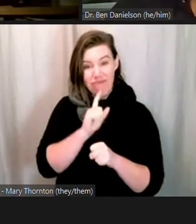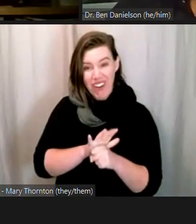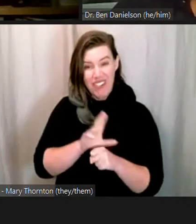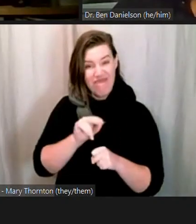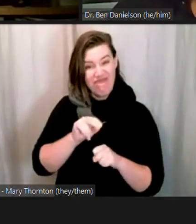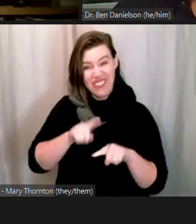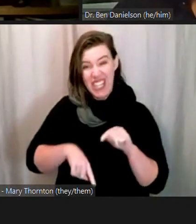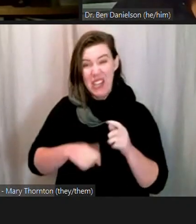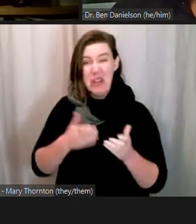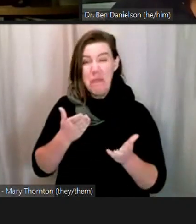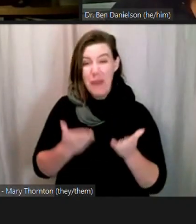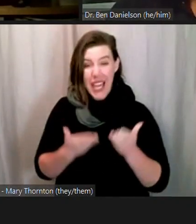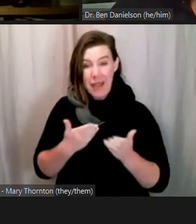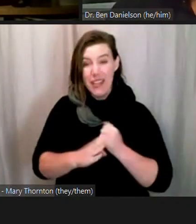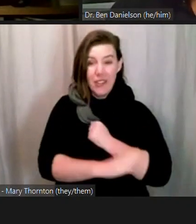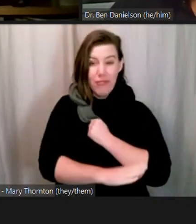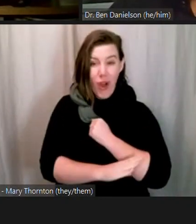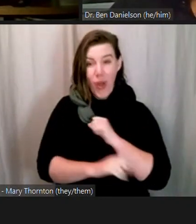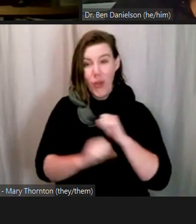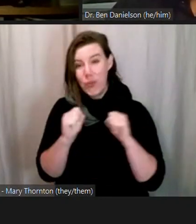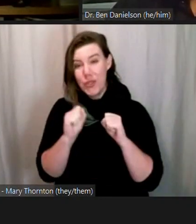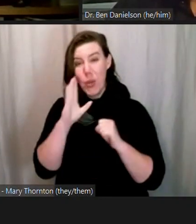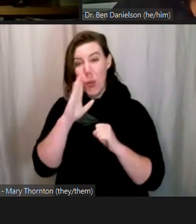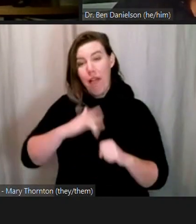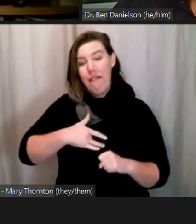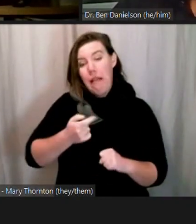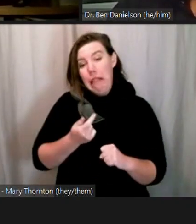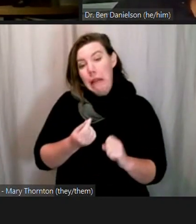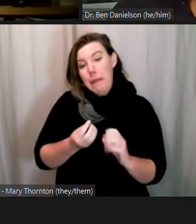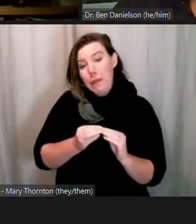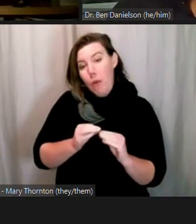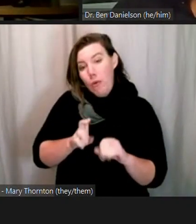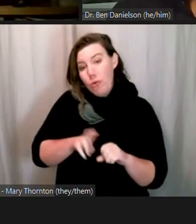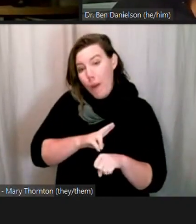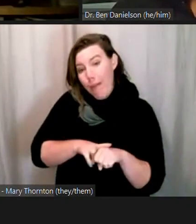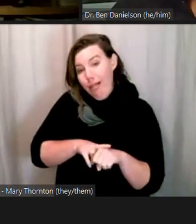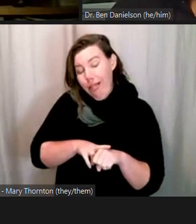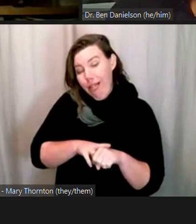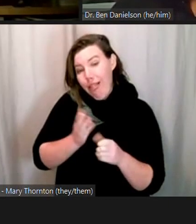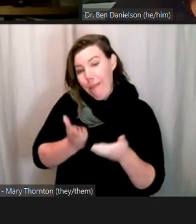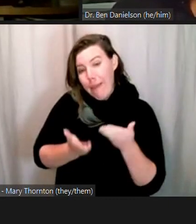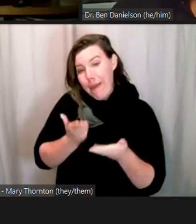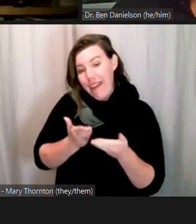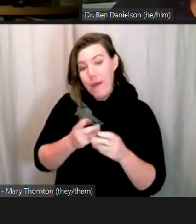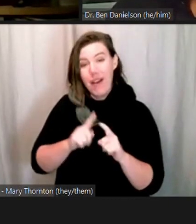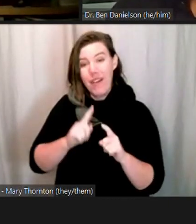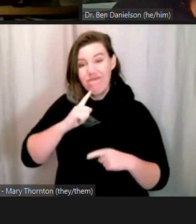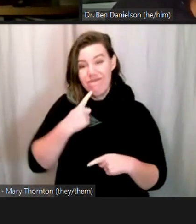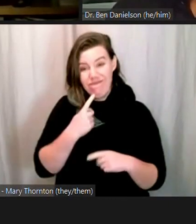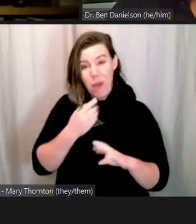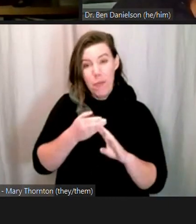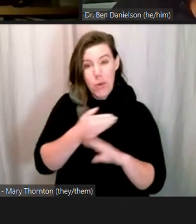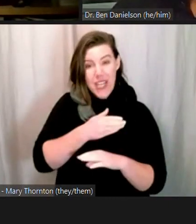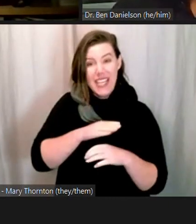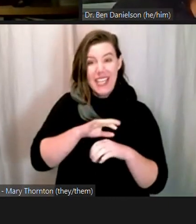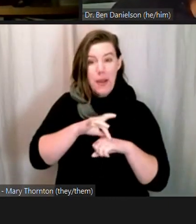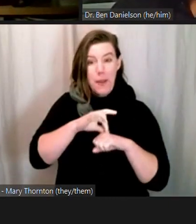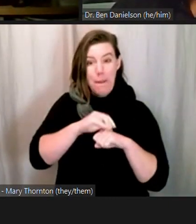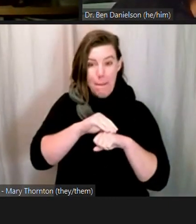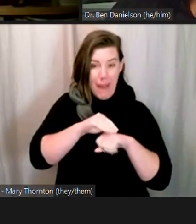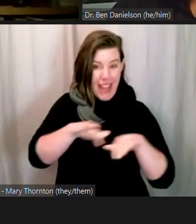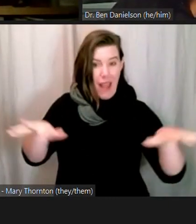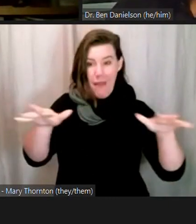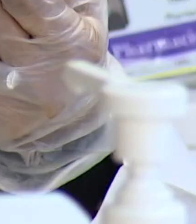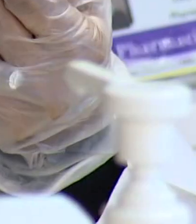winter, it'll feel a little bit more normal. But I don't know that we'll ever get back to totally pre-pandemic